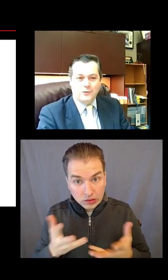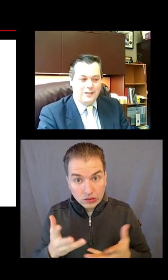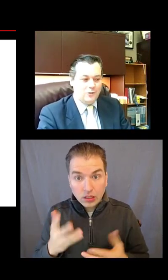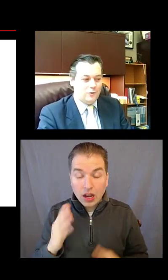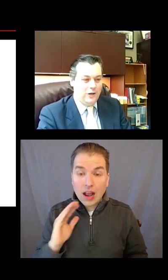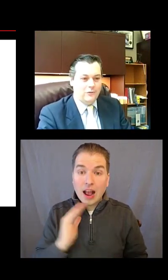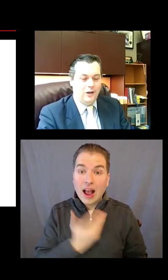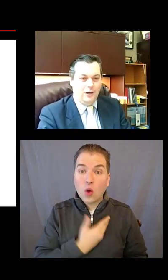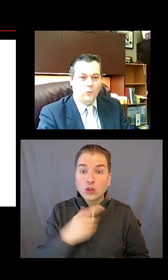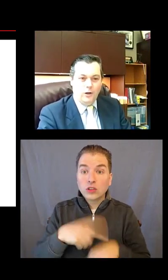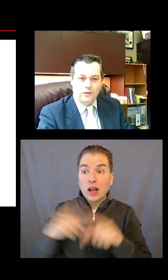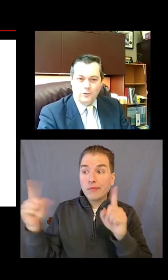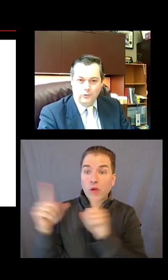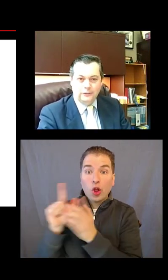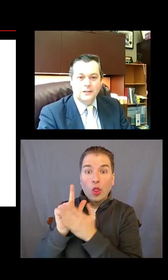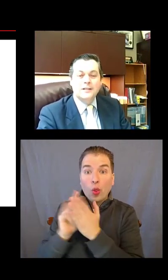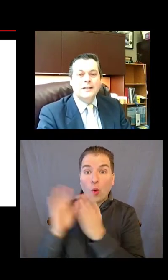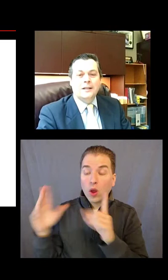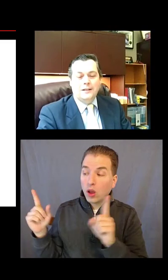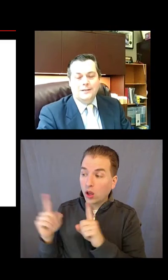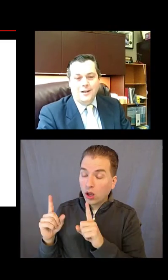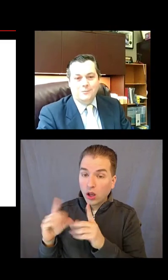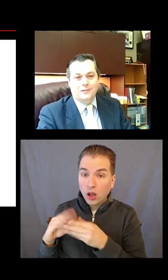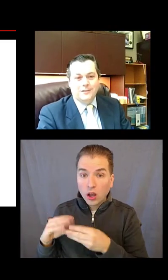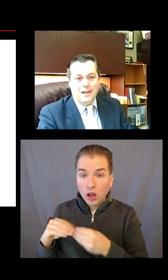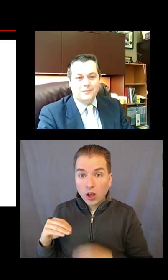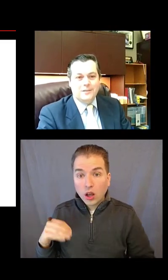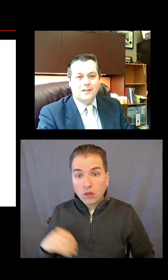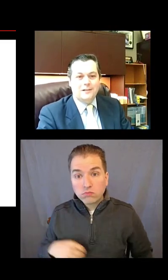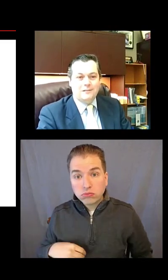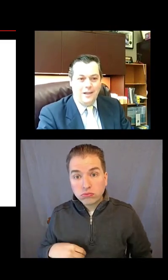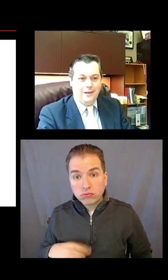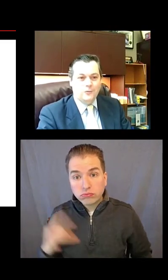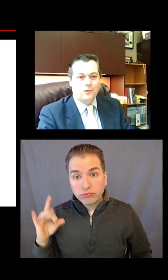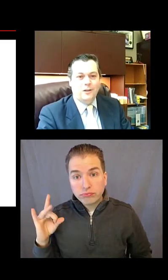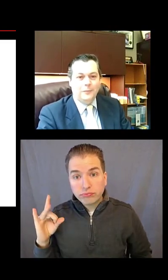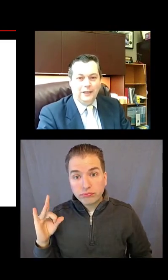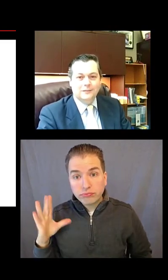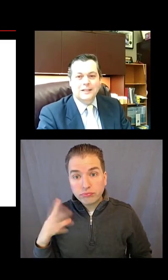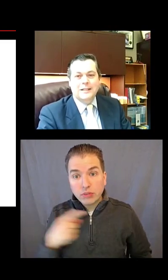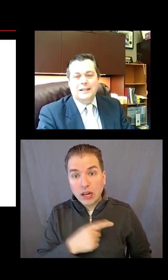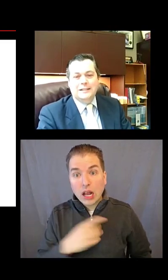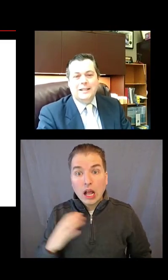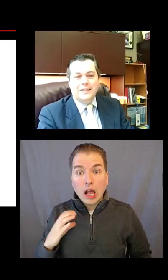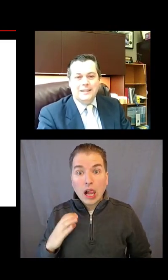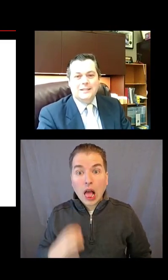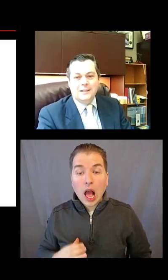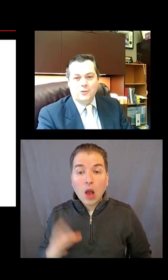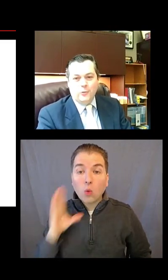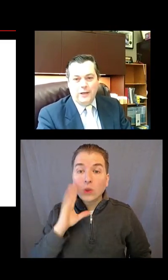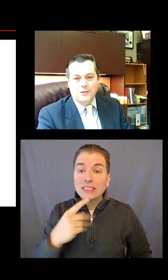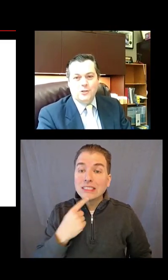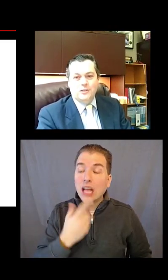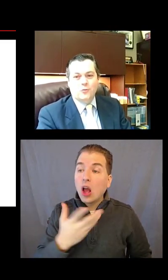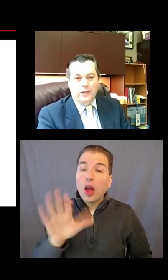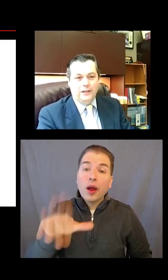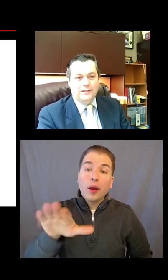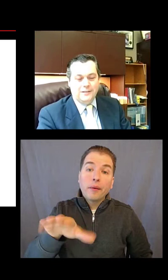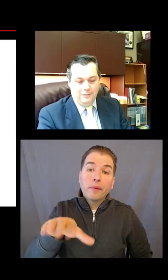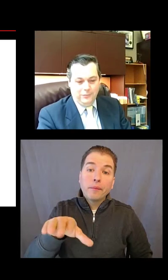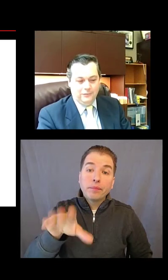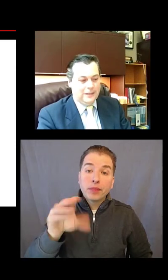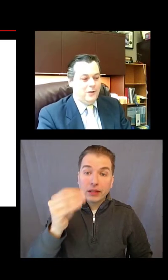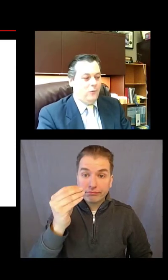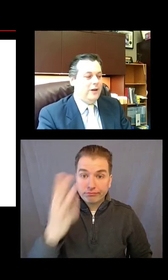a conversation around our water cooler is the number of times that a client will come in and say, this situation is